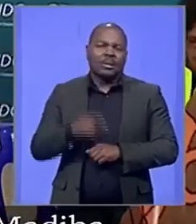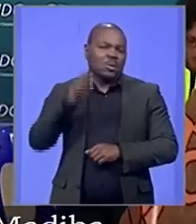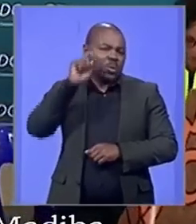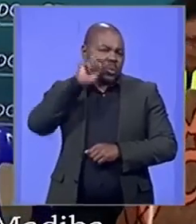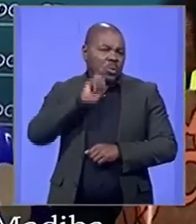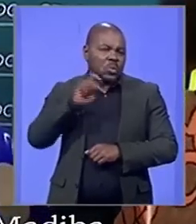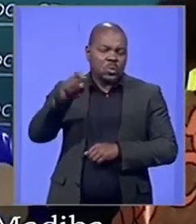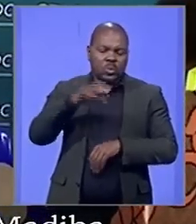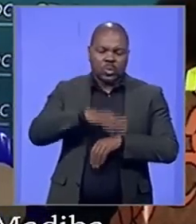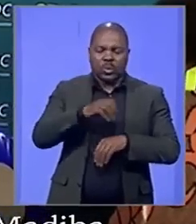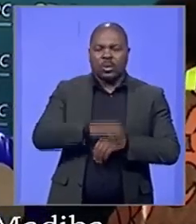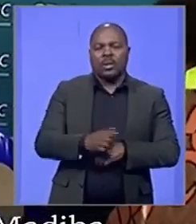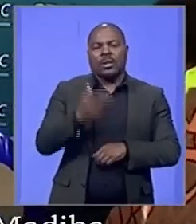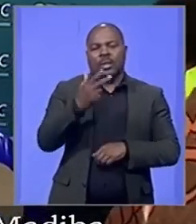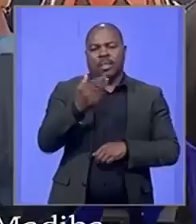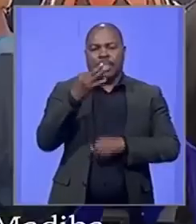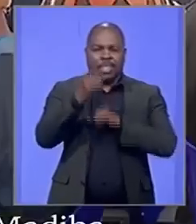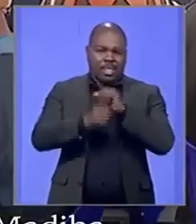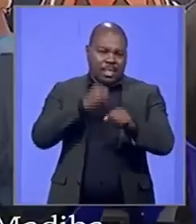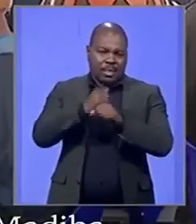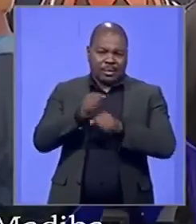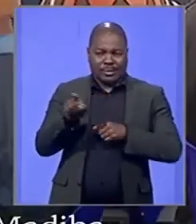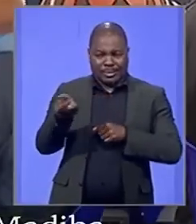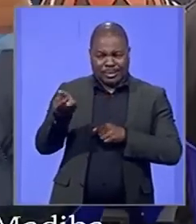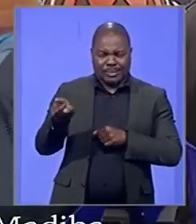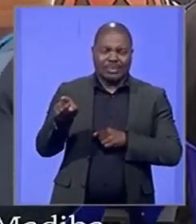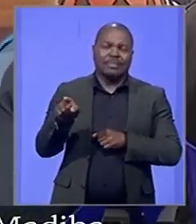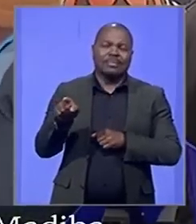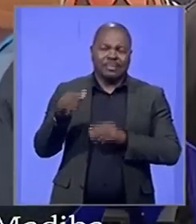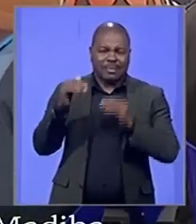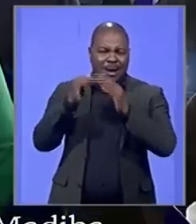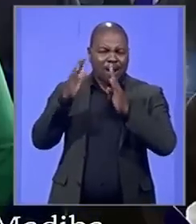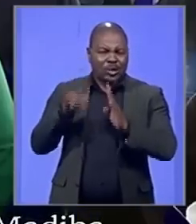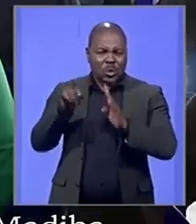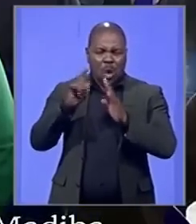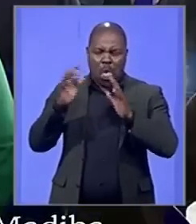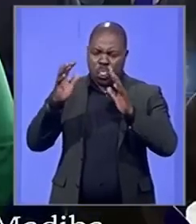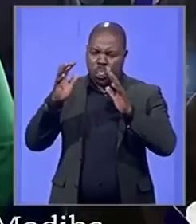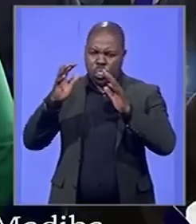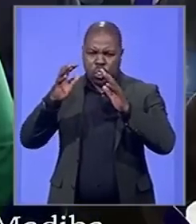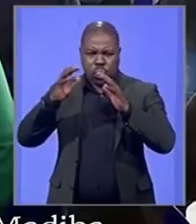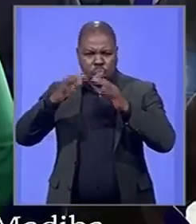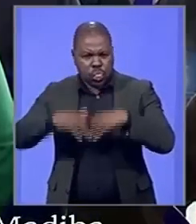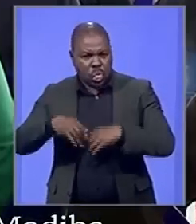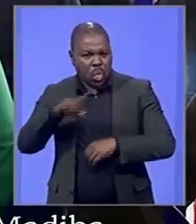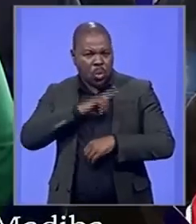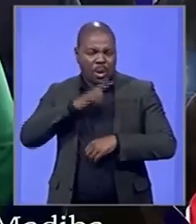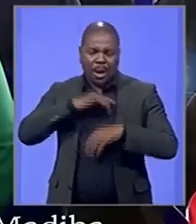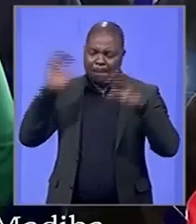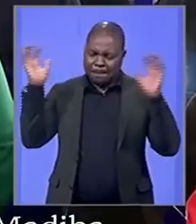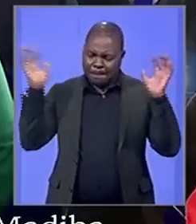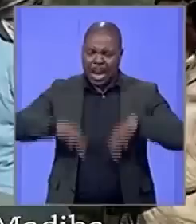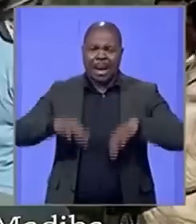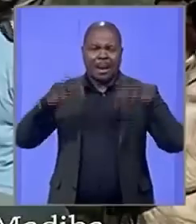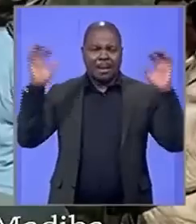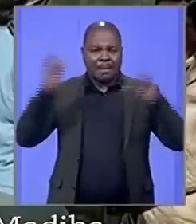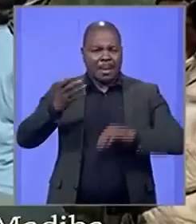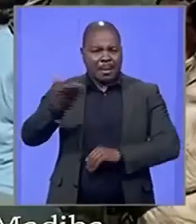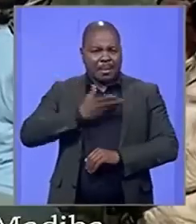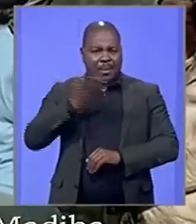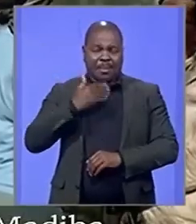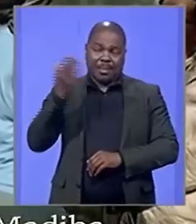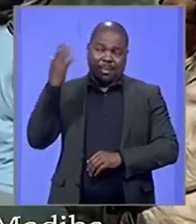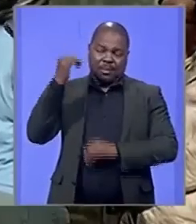dilemo di 83 eo ntlo ya hae ileng ya putlama fatshe ka lebaka la dipula tse matla ngwaho. Thongwa